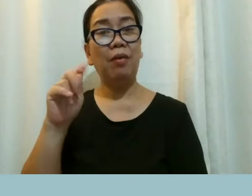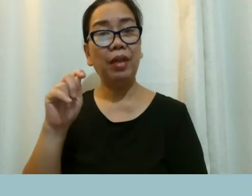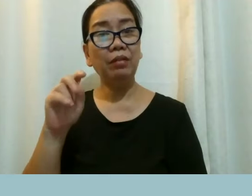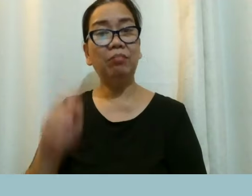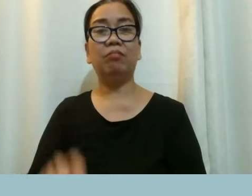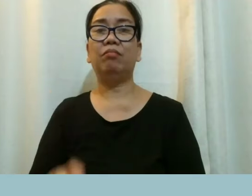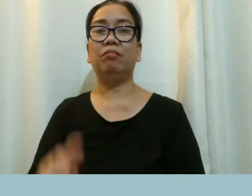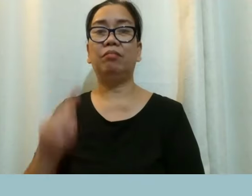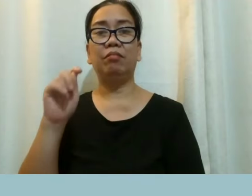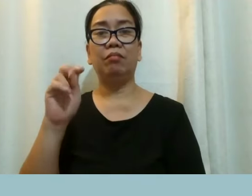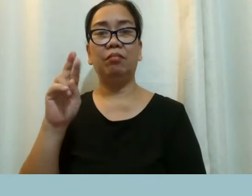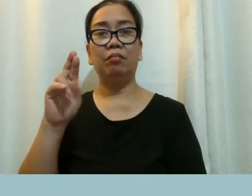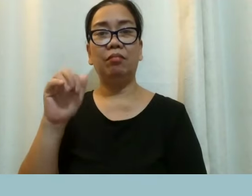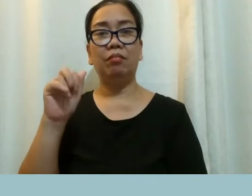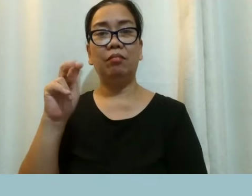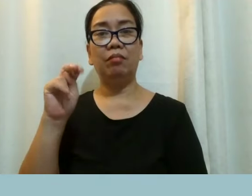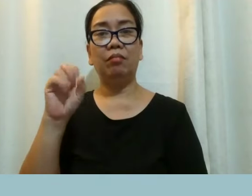transparent,